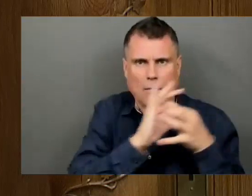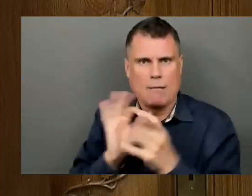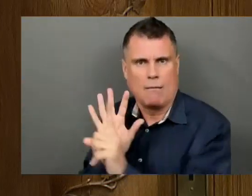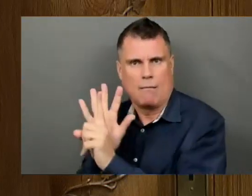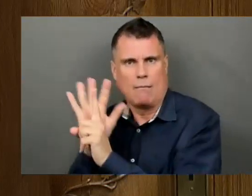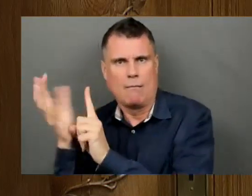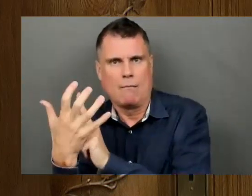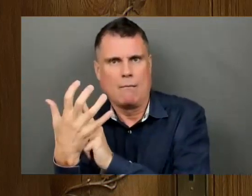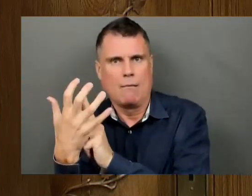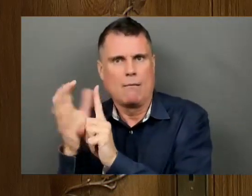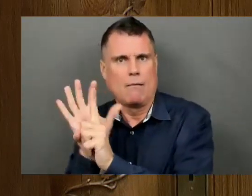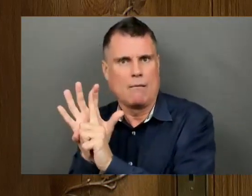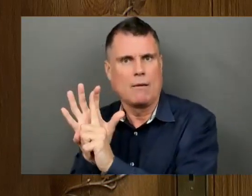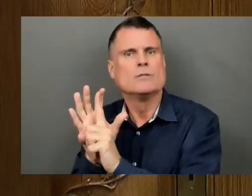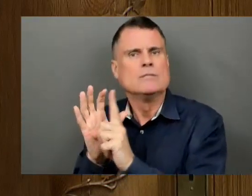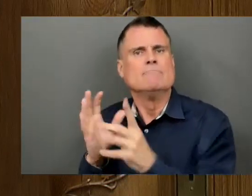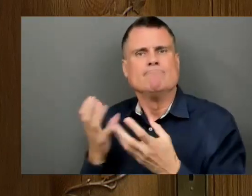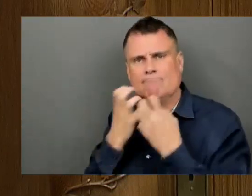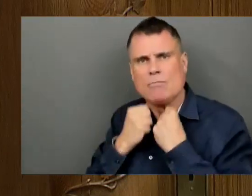for Kelowna-Mission.